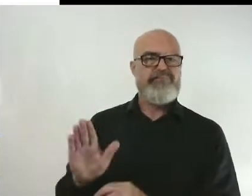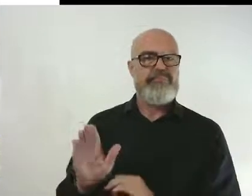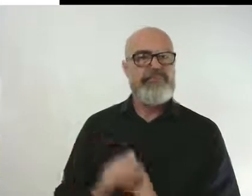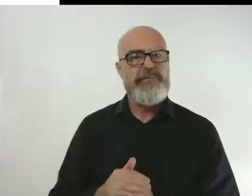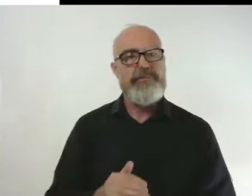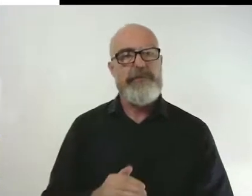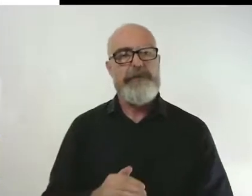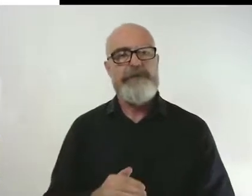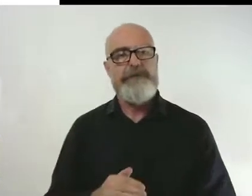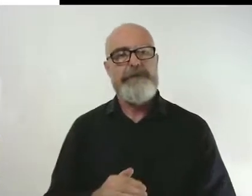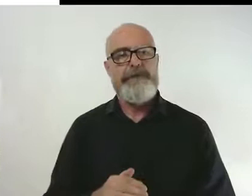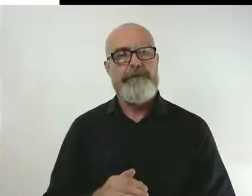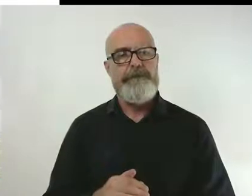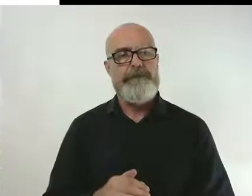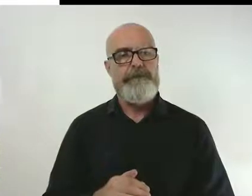in the health professionals.